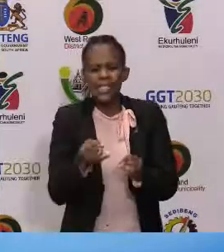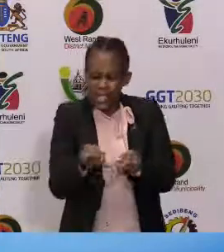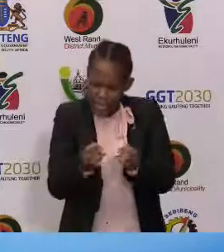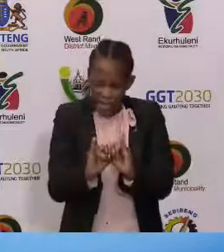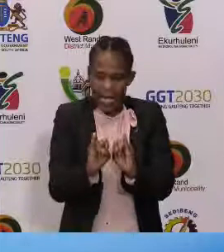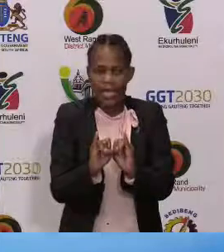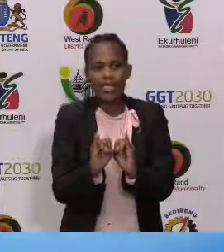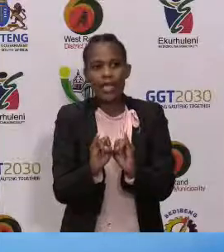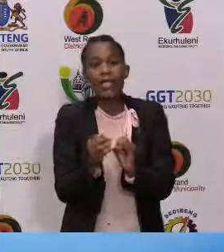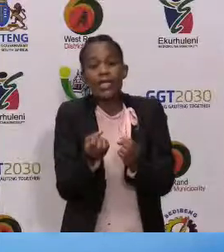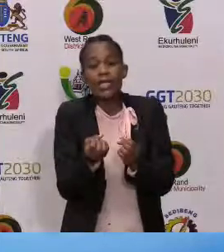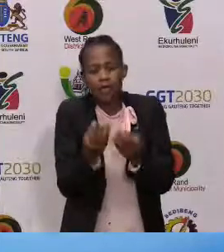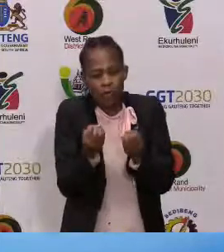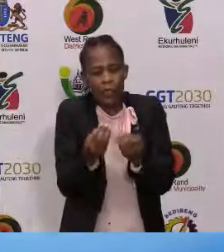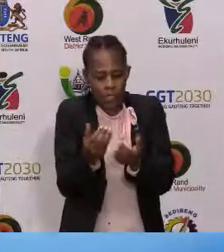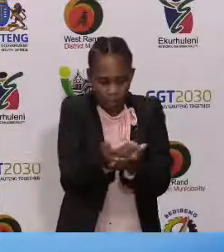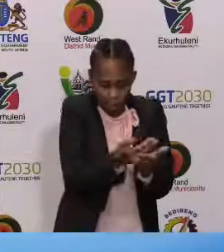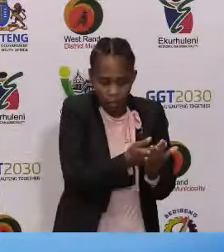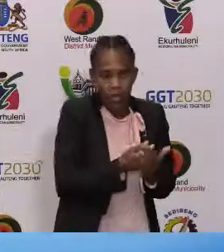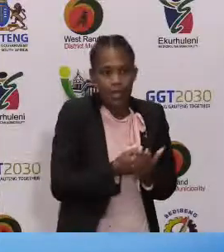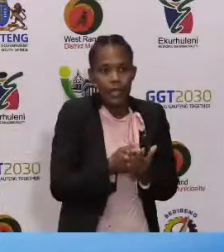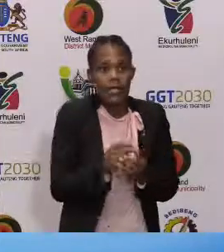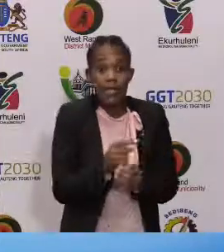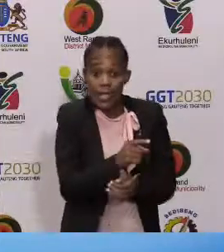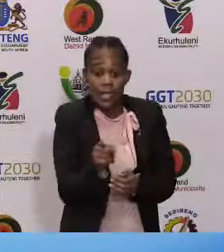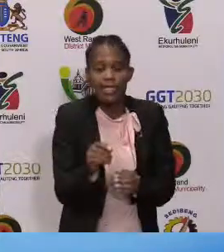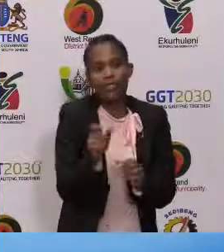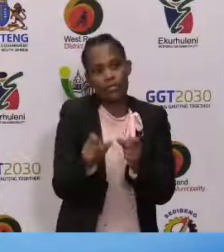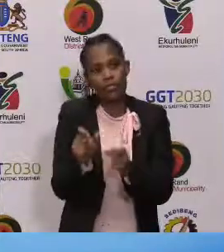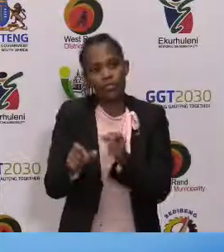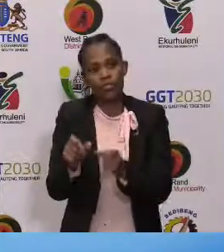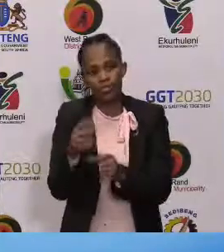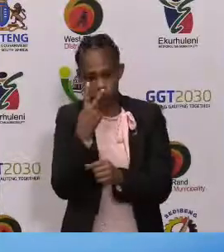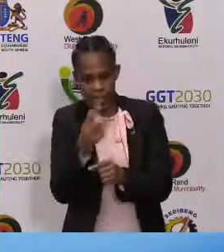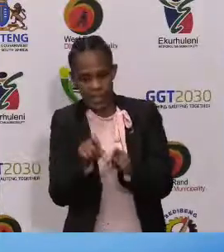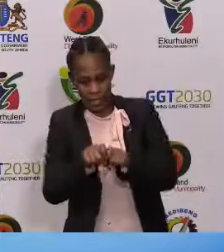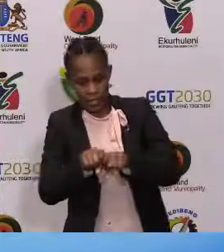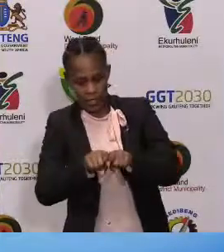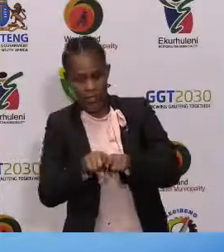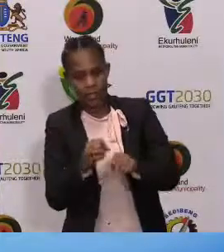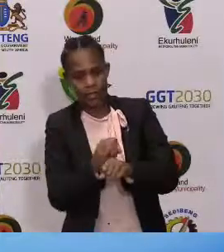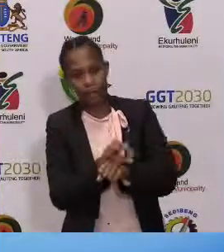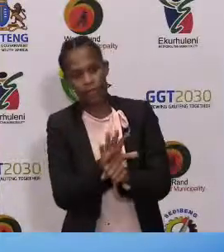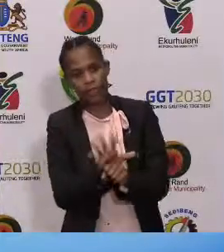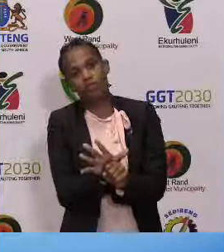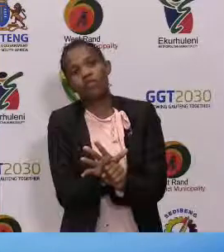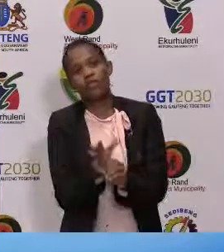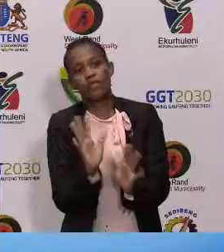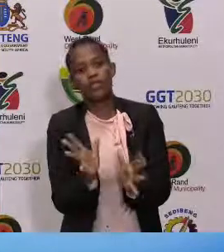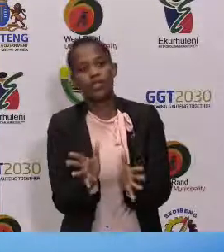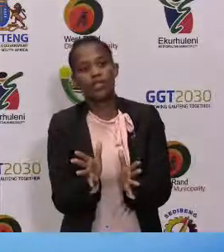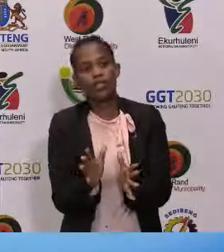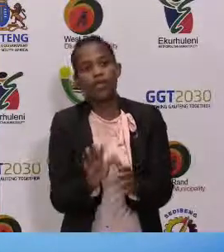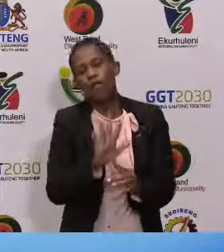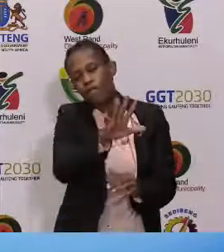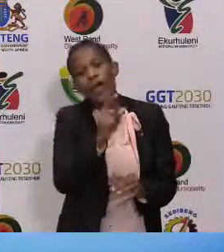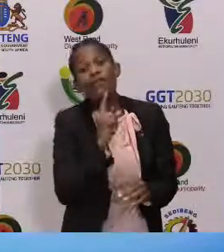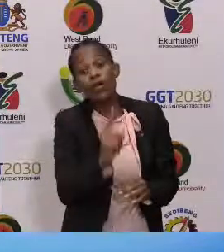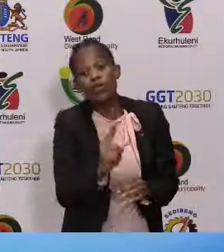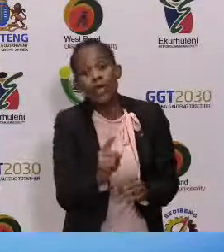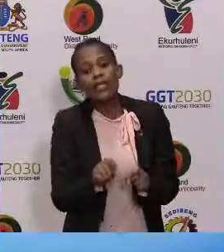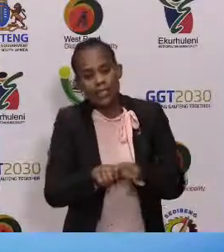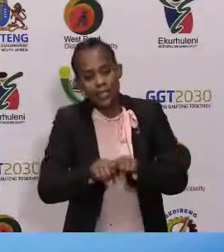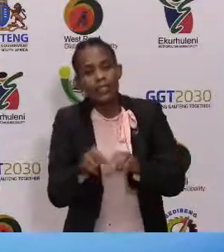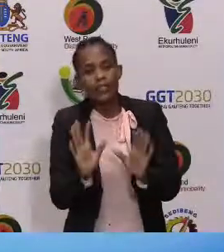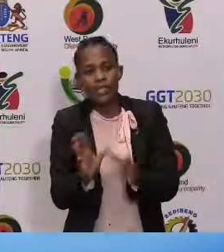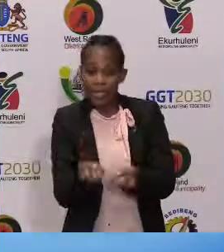we also tried to find out from people how many of them were previously tested for the virus. Of the 5,000 people that gave us